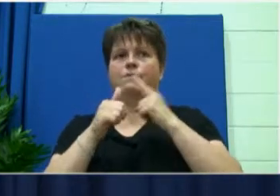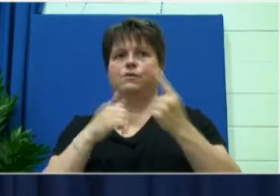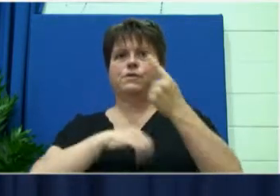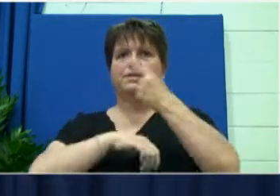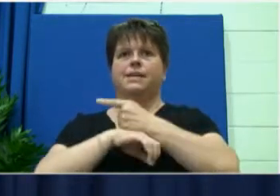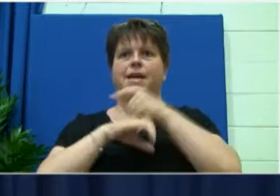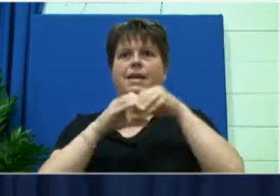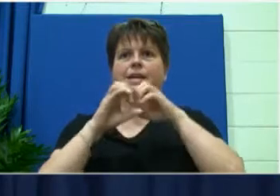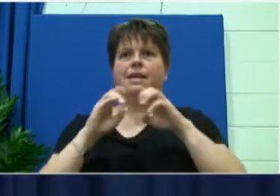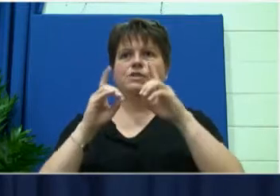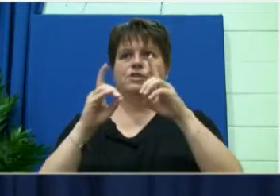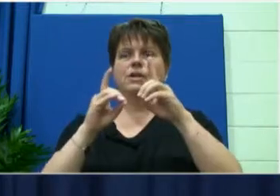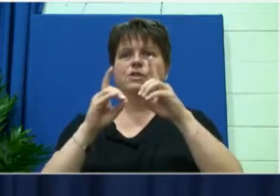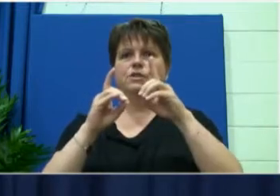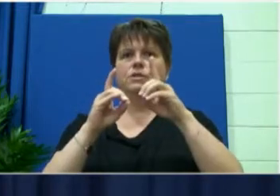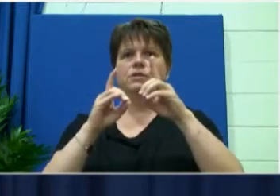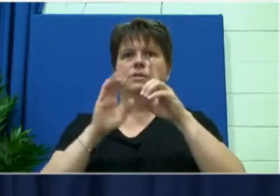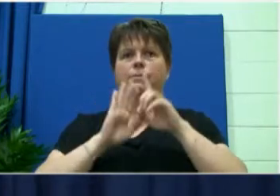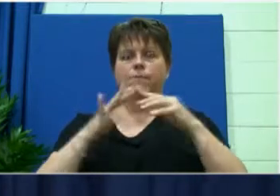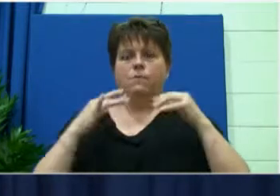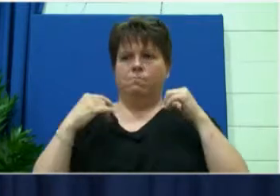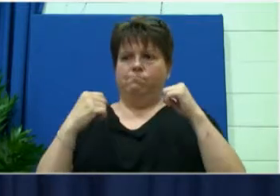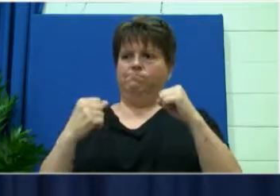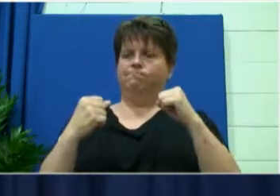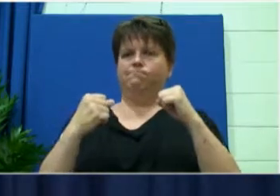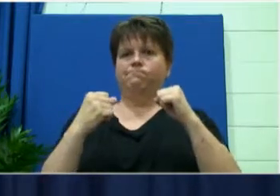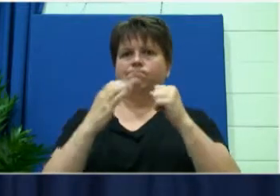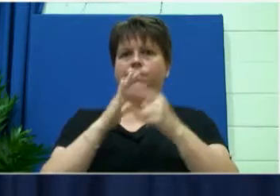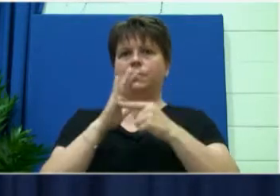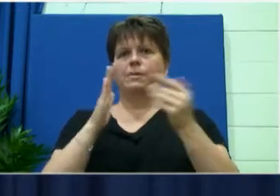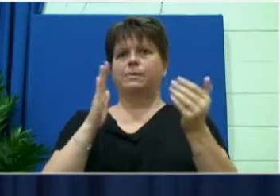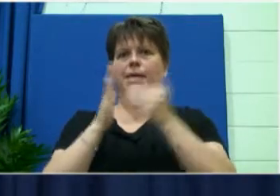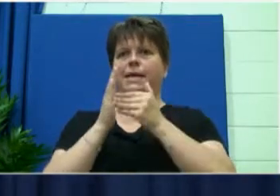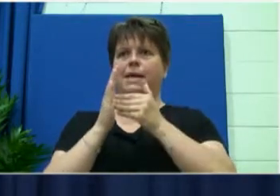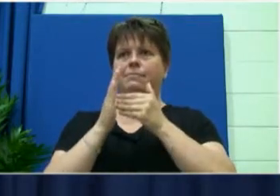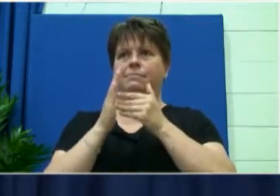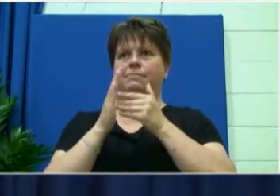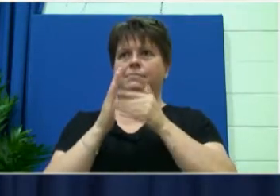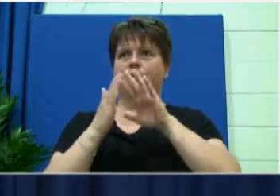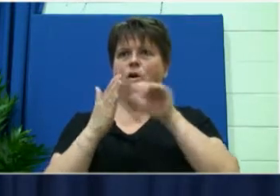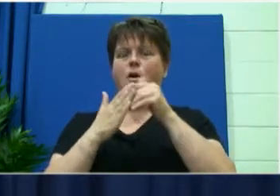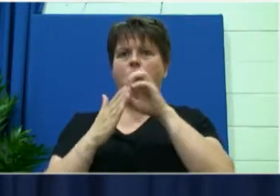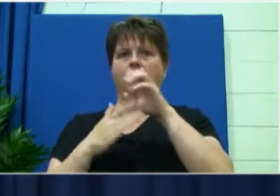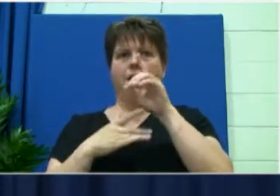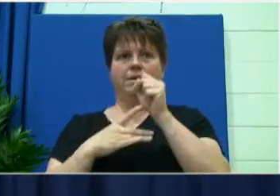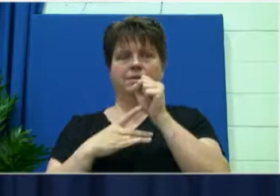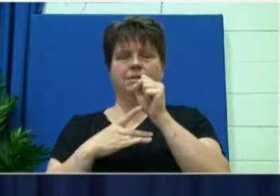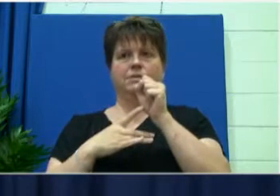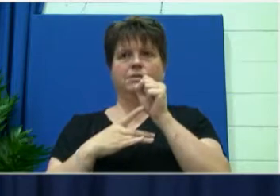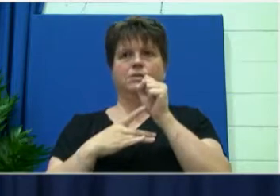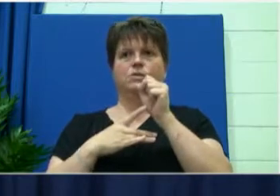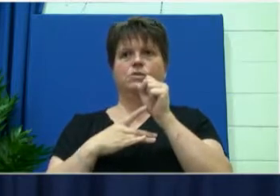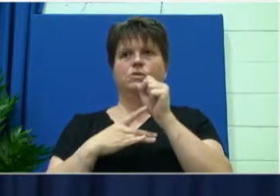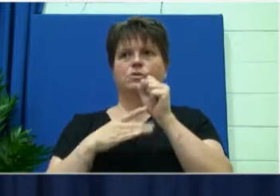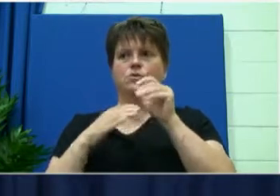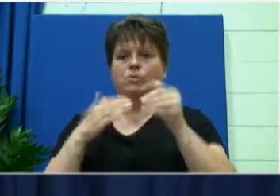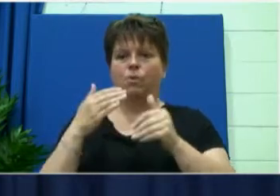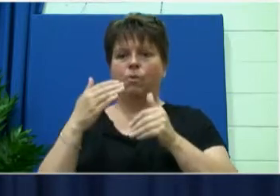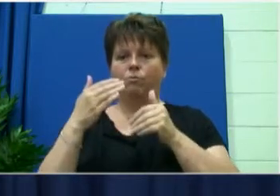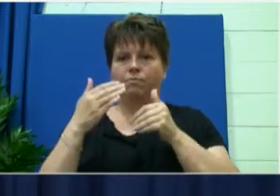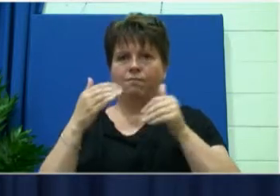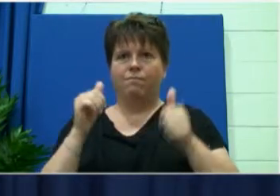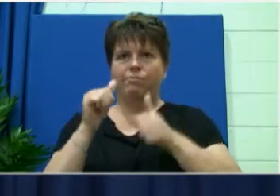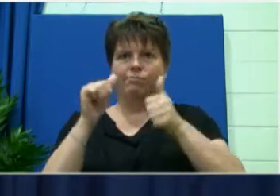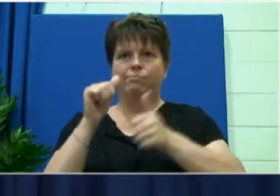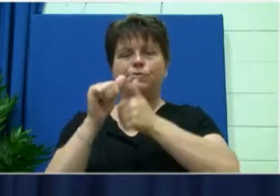in education, stepping forward with courage, sometimes against all the odds, to pursue a process of